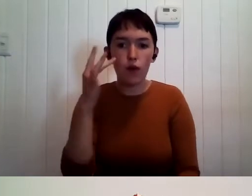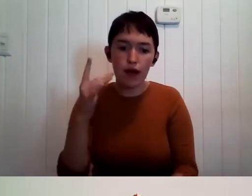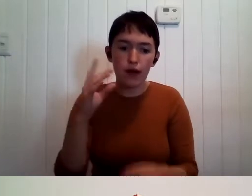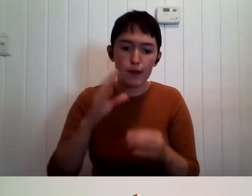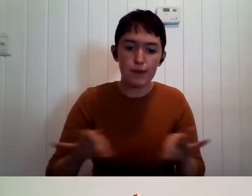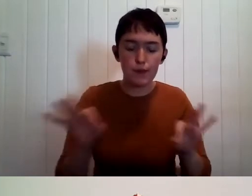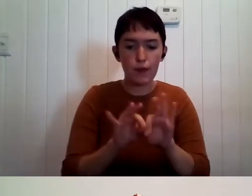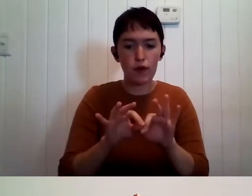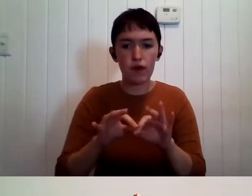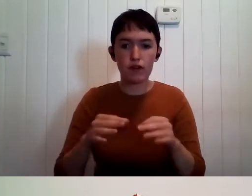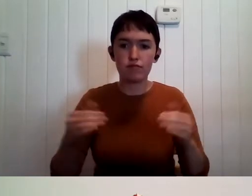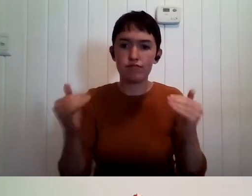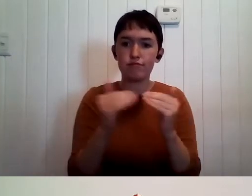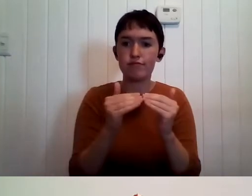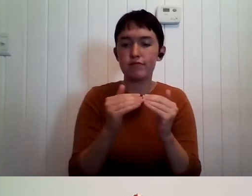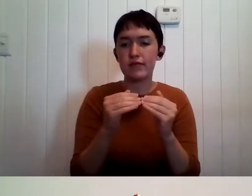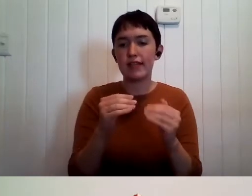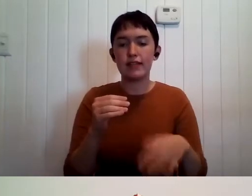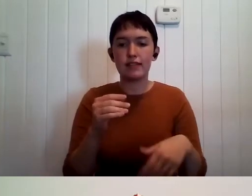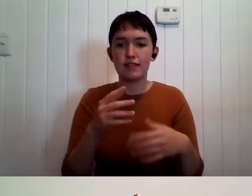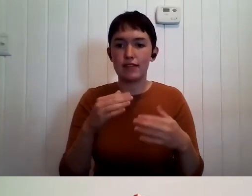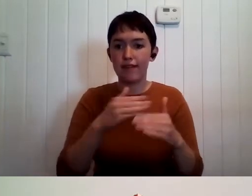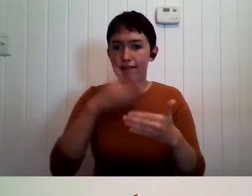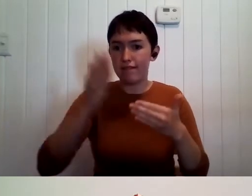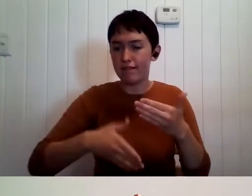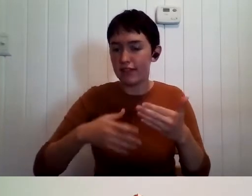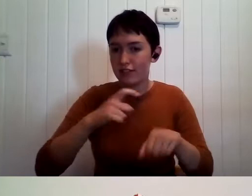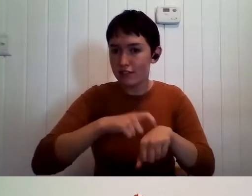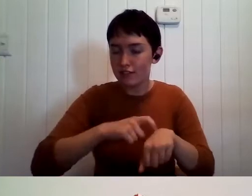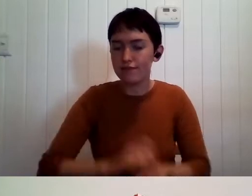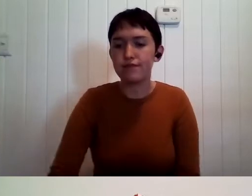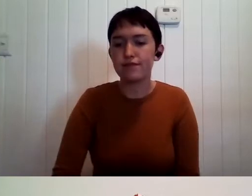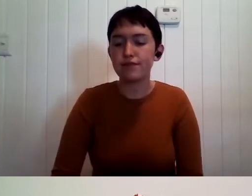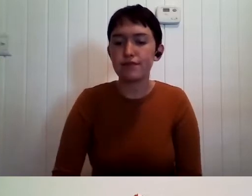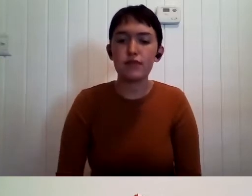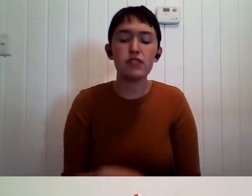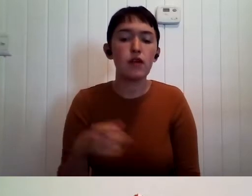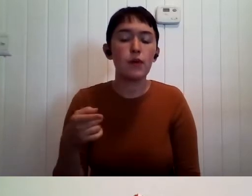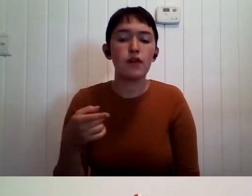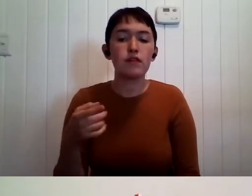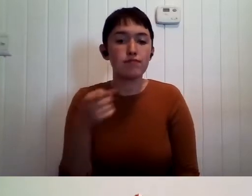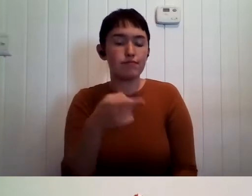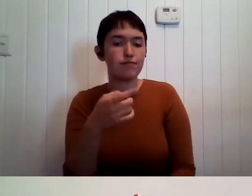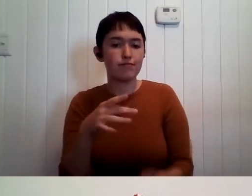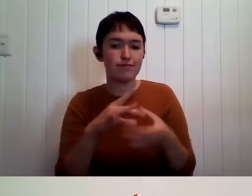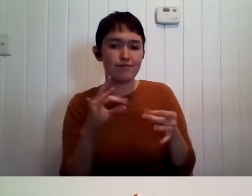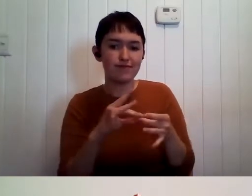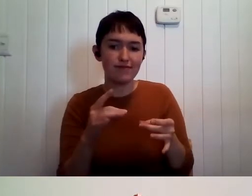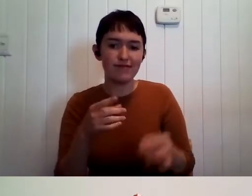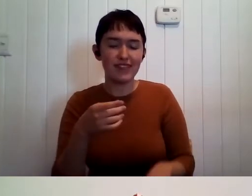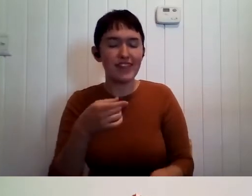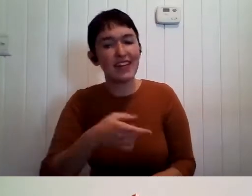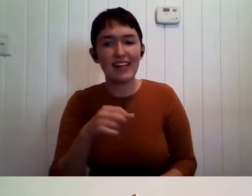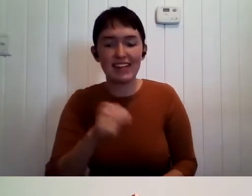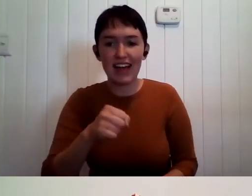the least favorite part of my job is, like you said, usually we're moving clear liquid to other clear